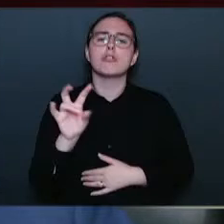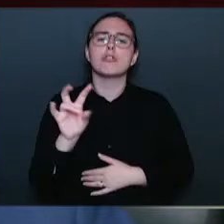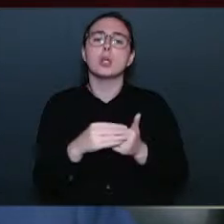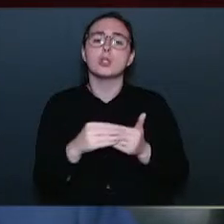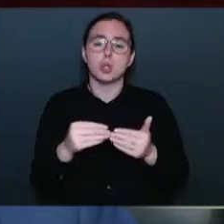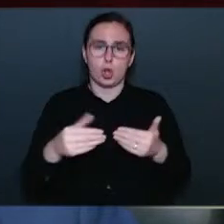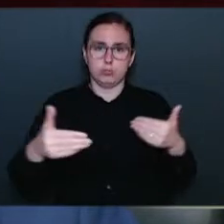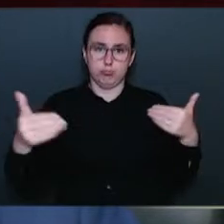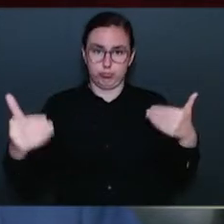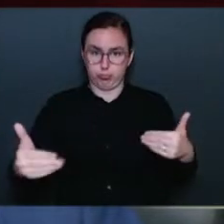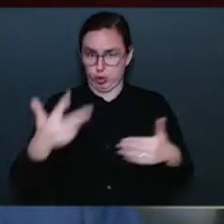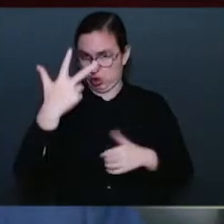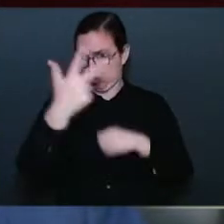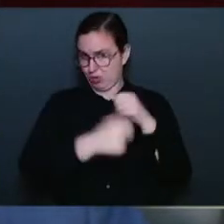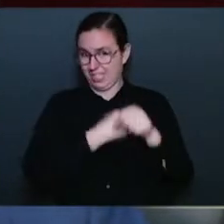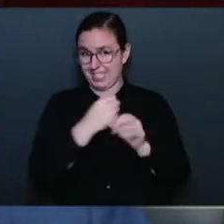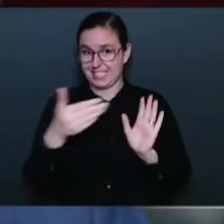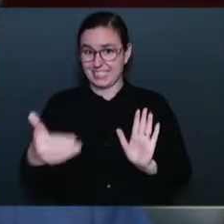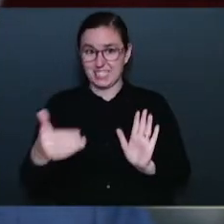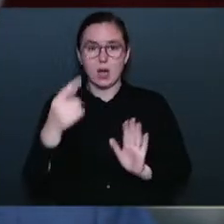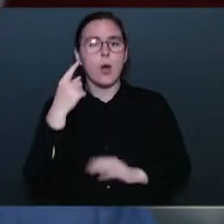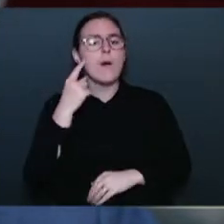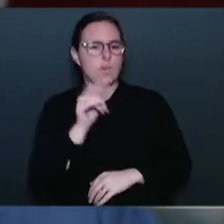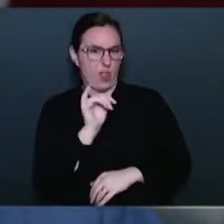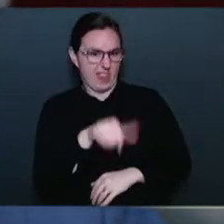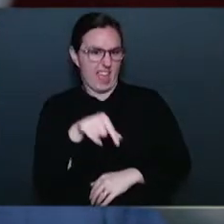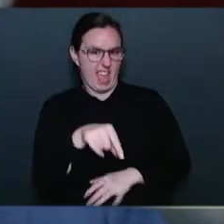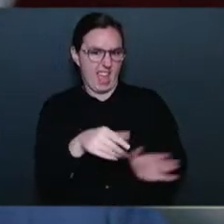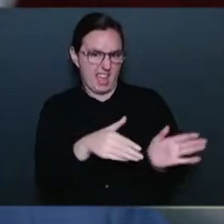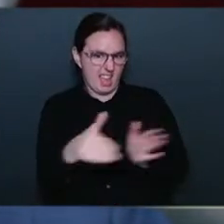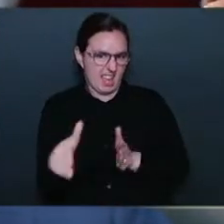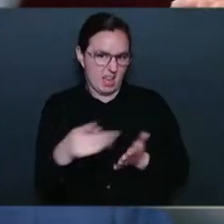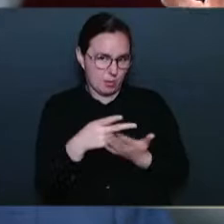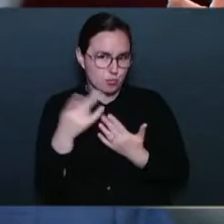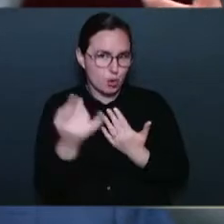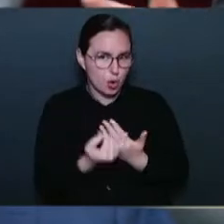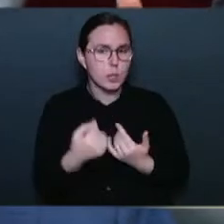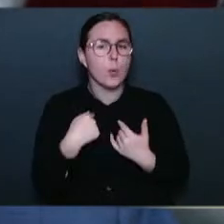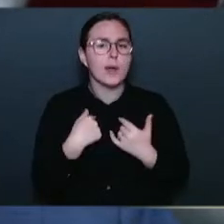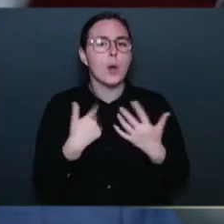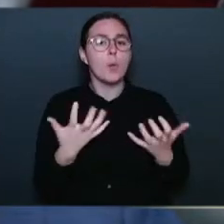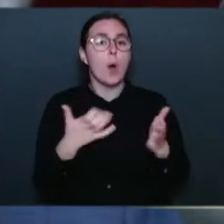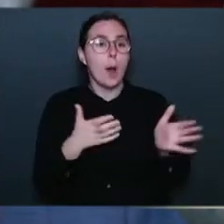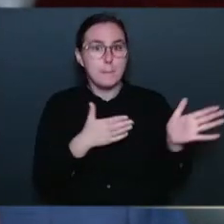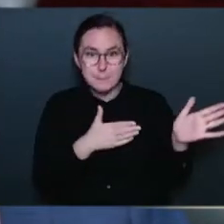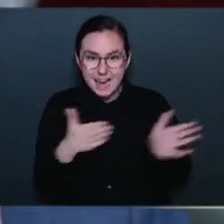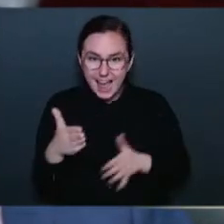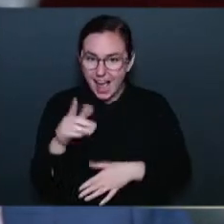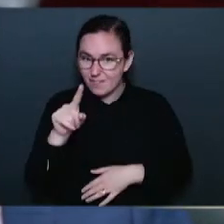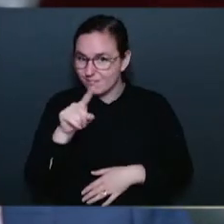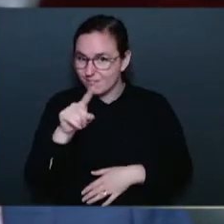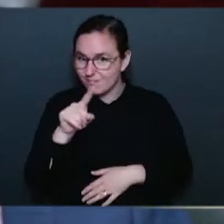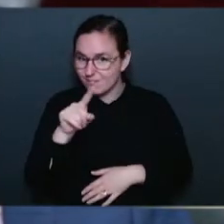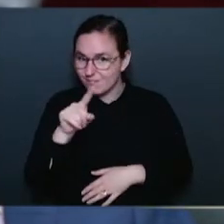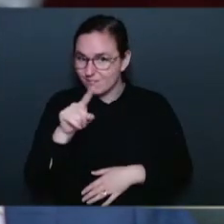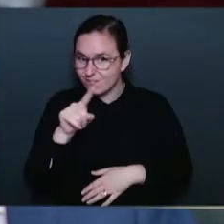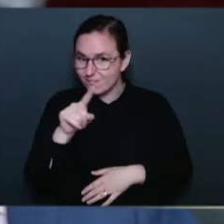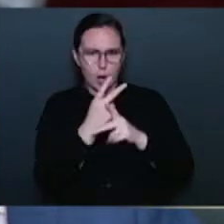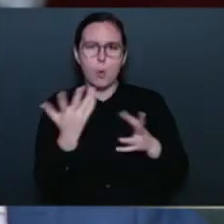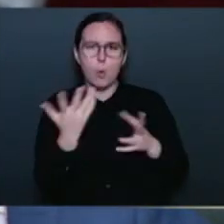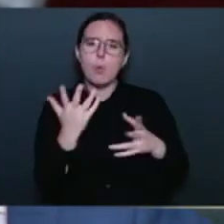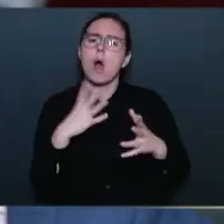so we know what service we are providing without that plan we can build a huge building but to serve what we need a plan first